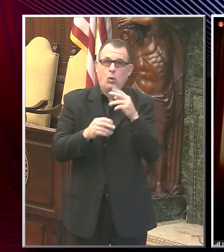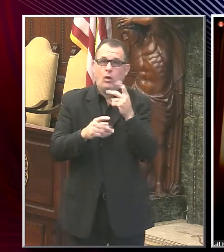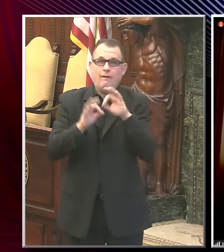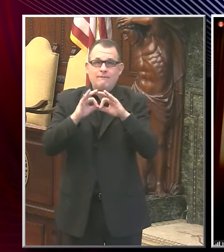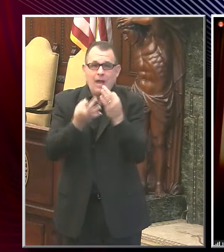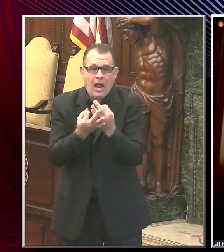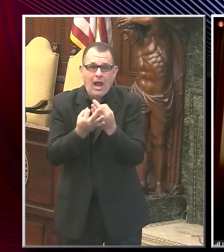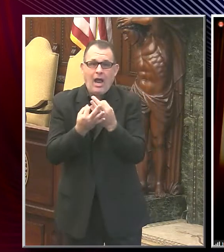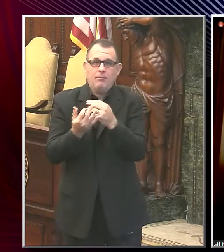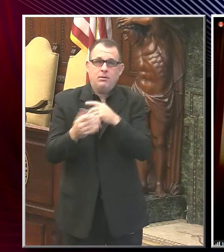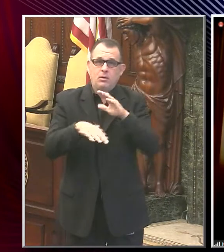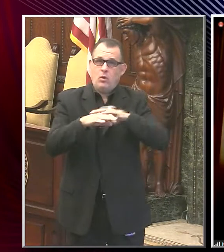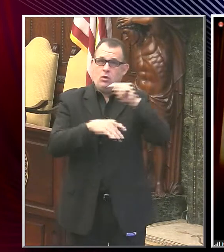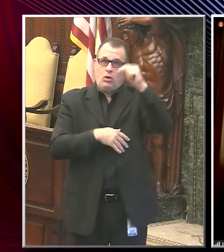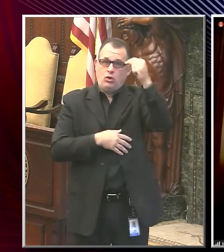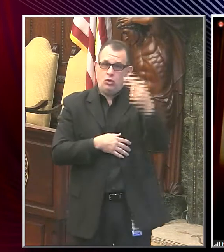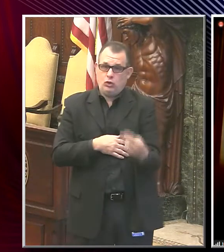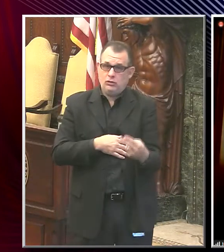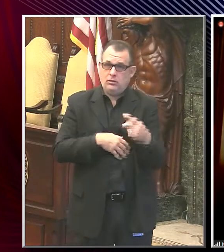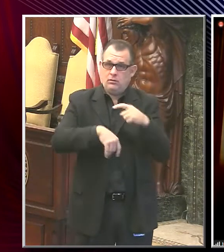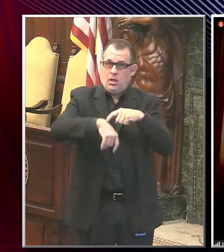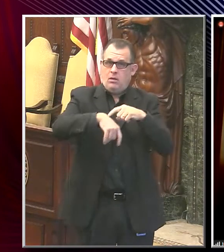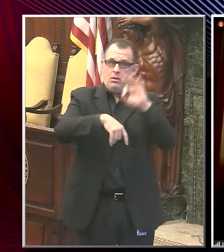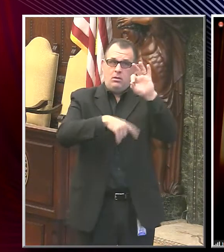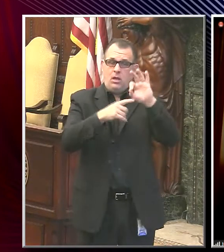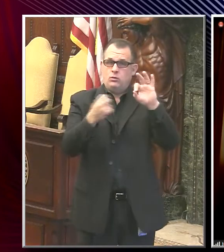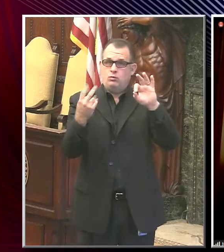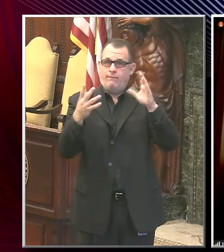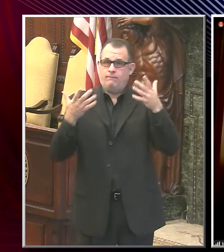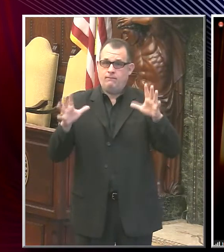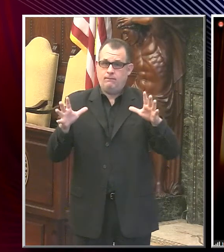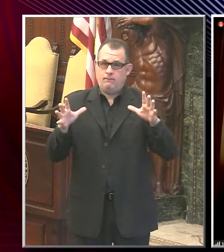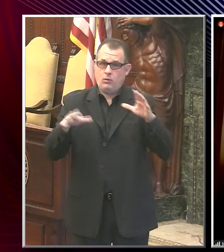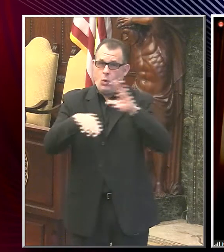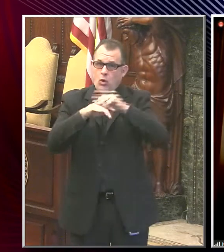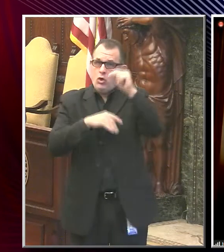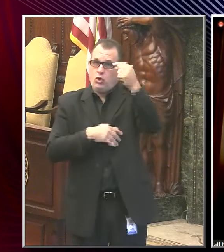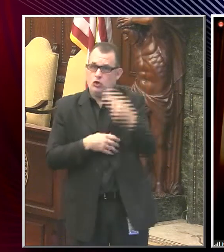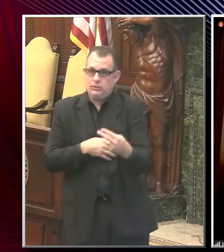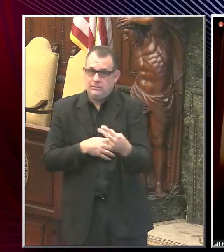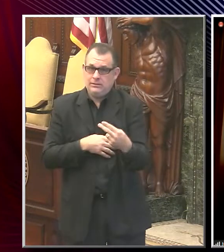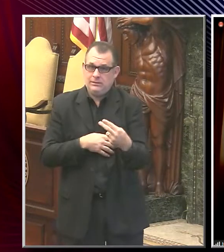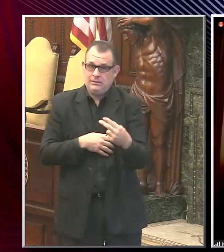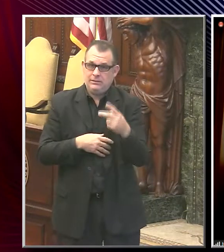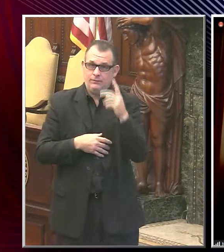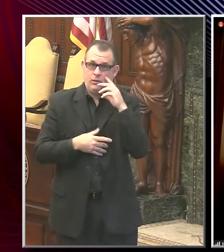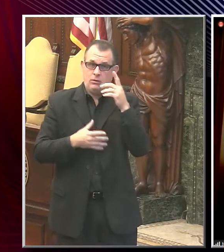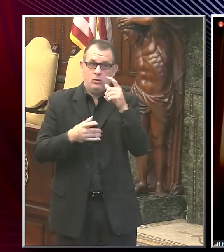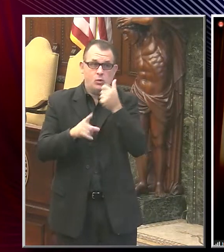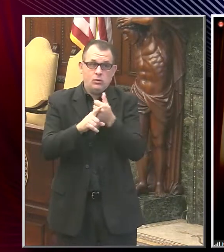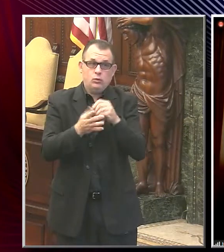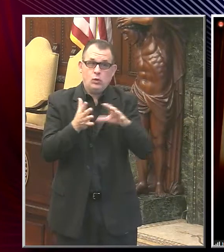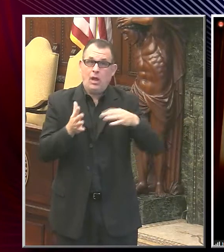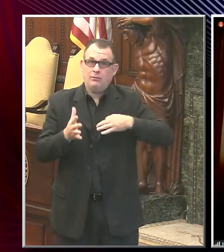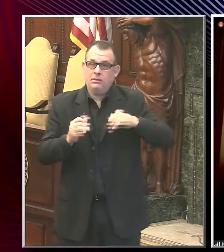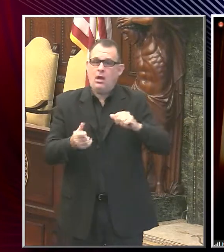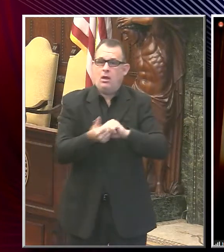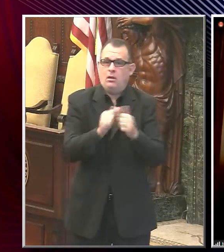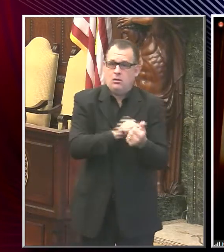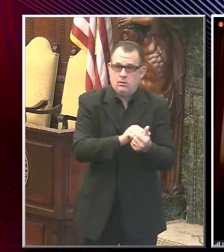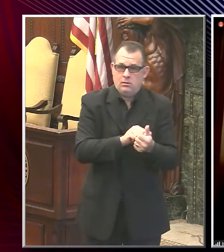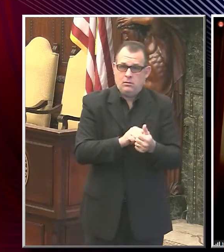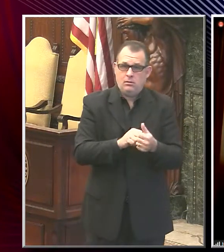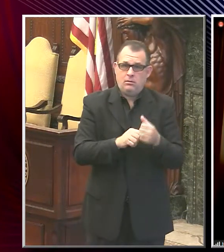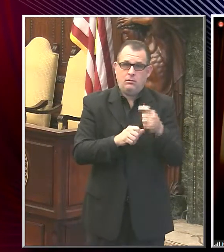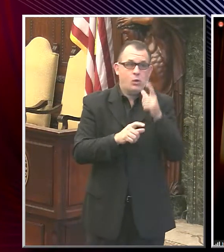from 9 a.m. to noon. However, there are changes to student eligibility. To pick up meals, family must have their child's student ID